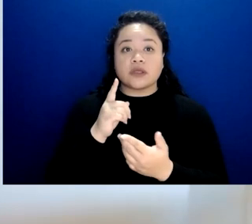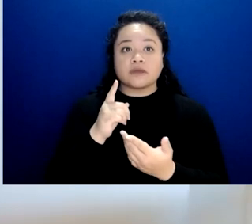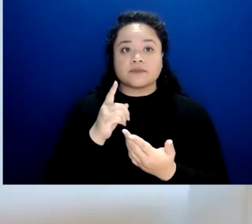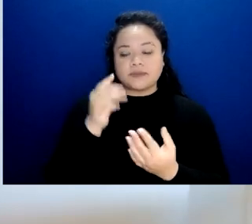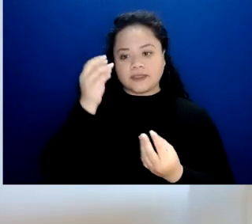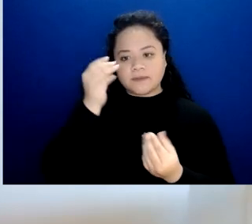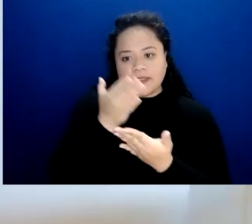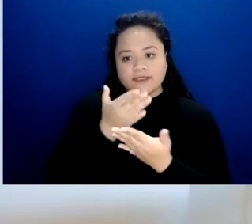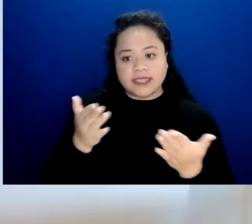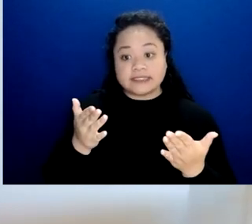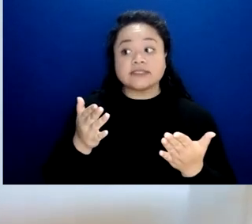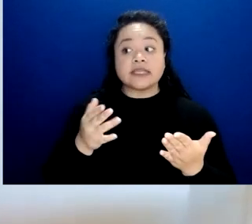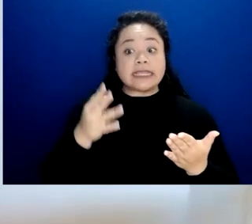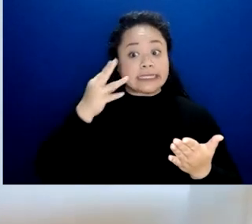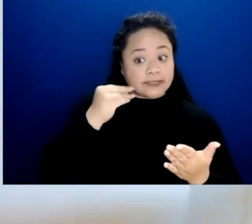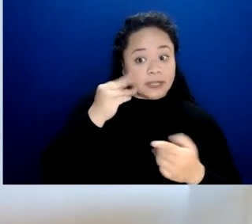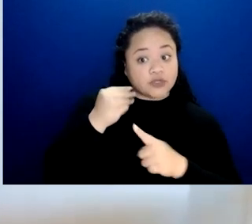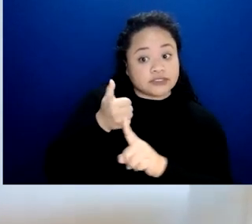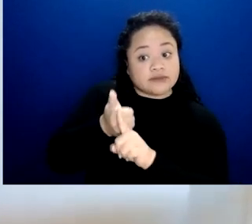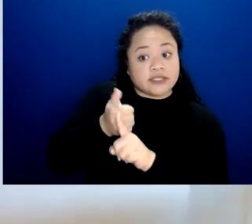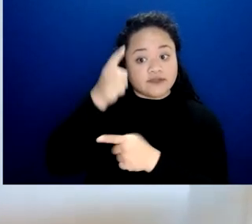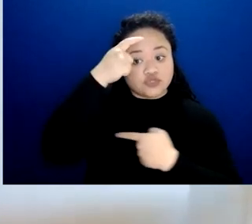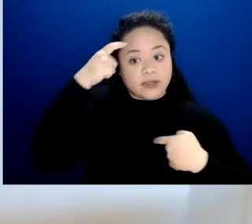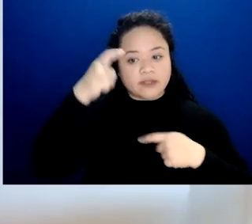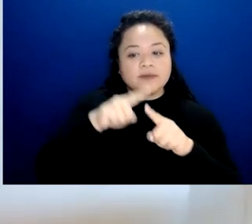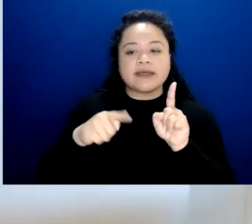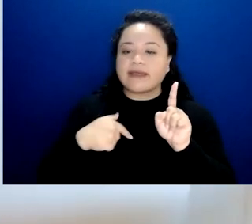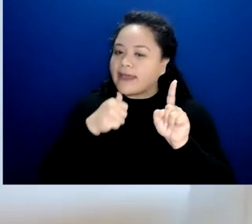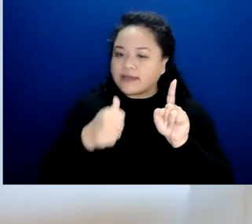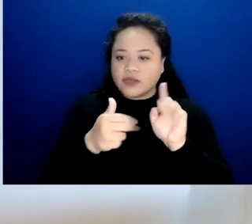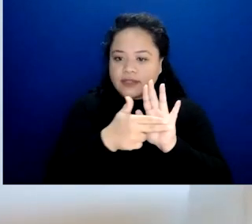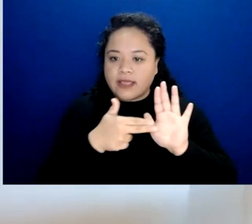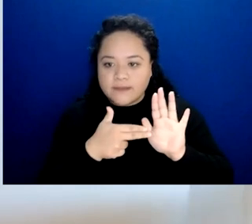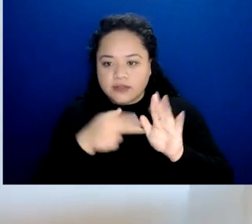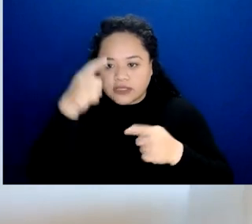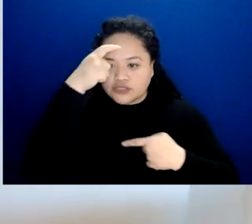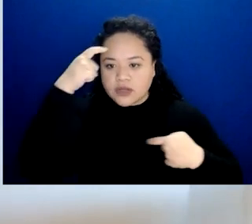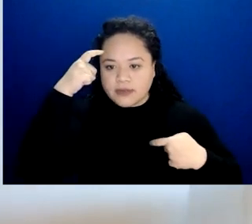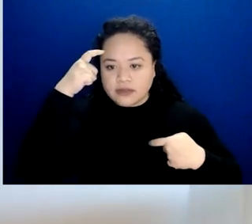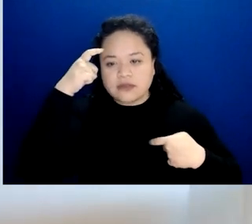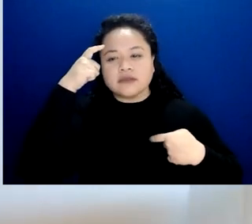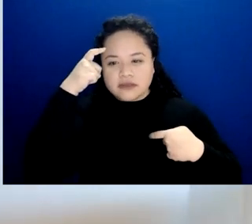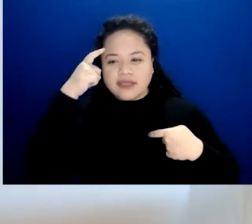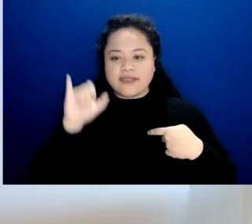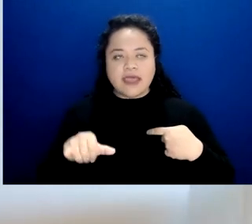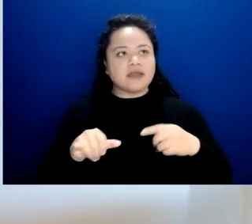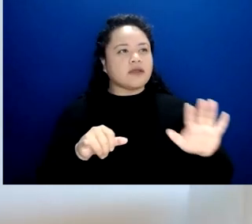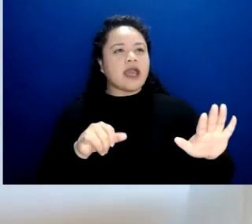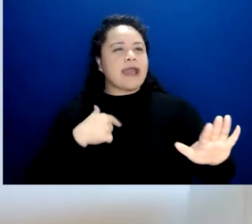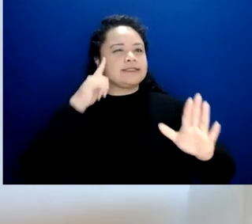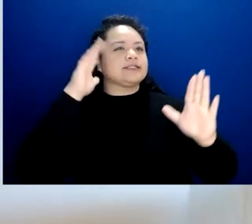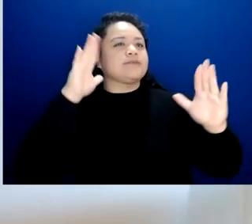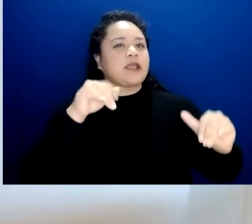as trauma, and just put into, well, that's what boys do, or that is the expectation of boys, that reinforces those things, because it